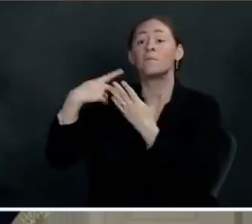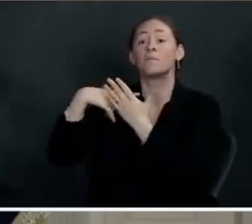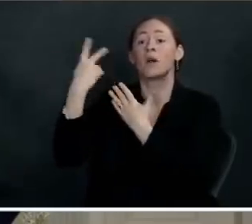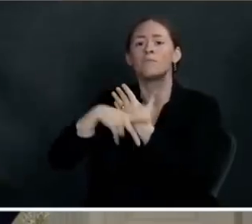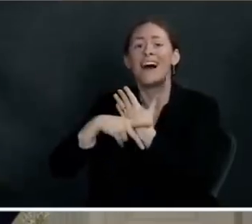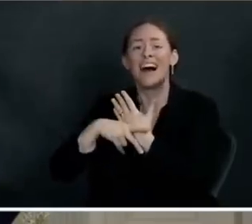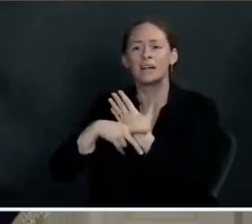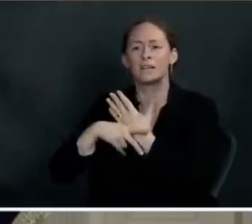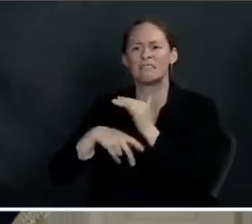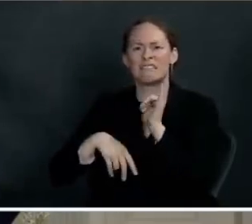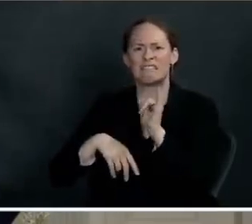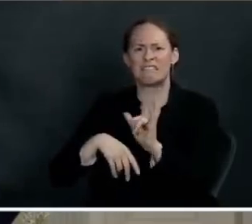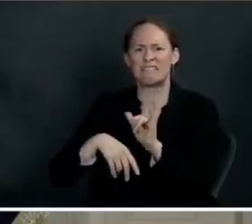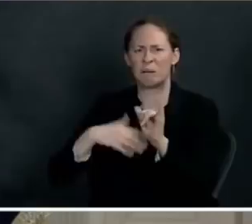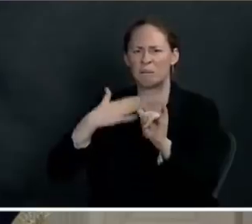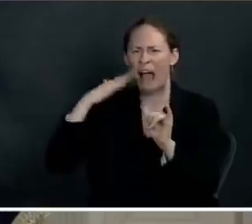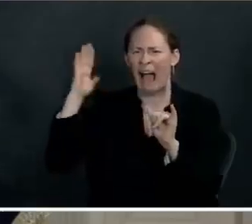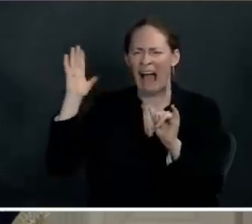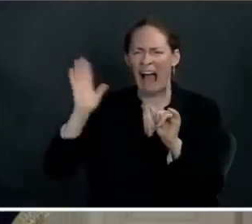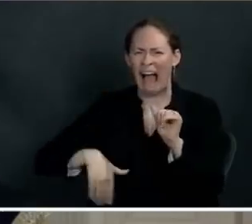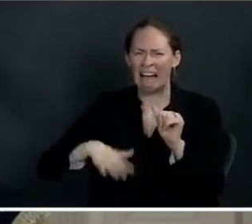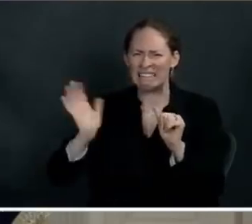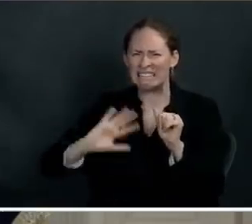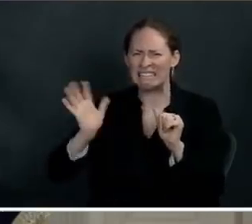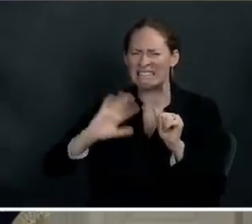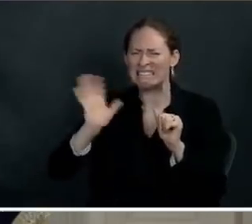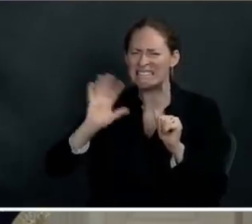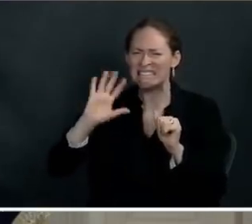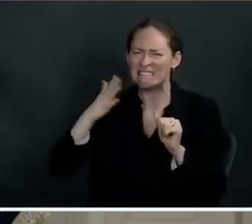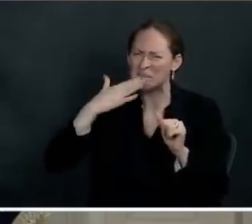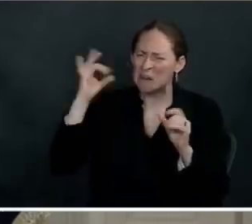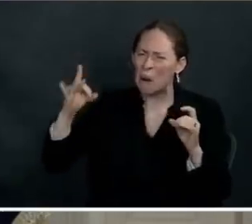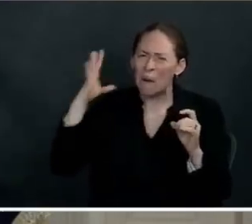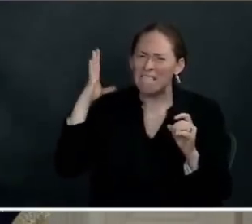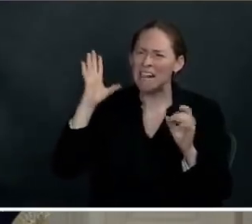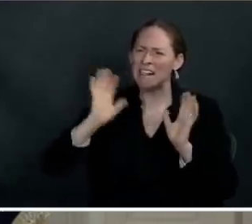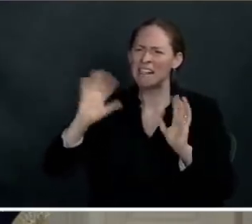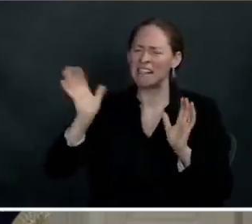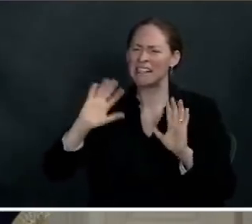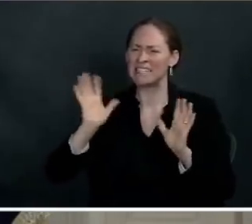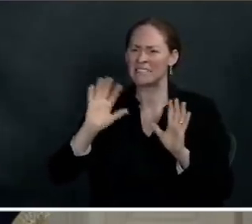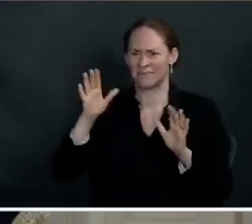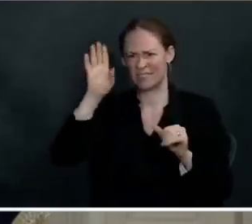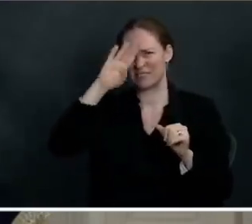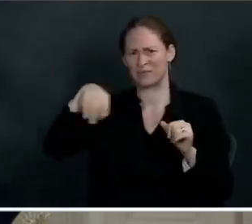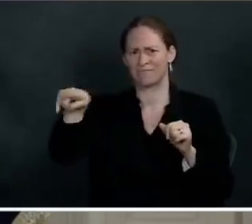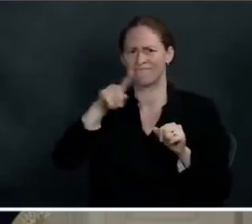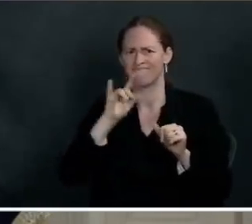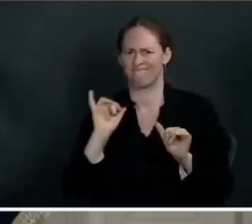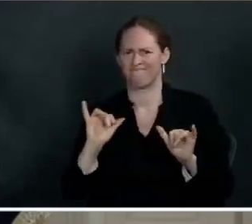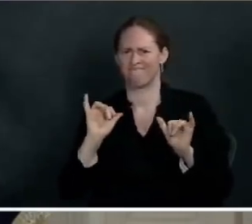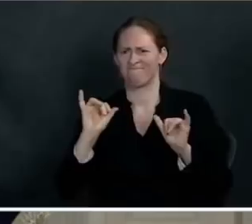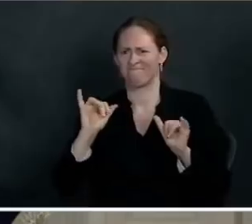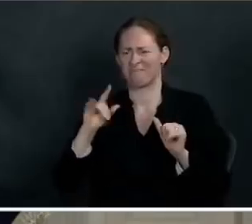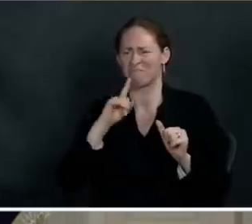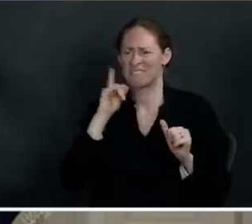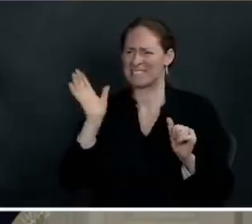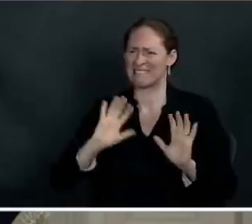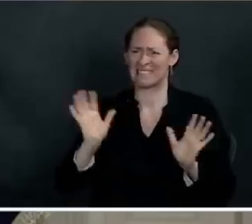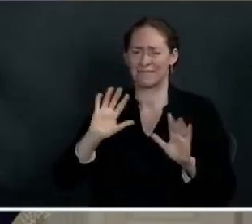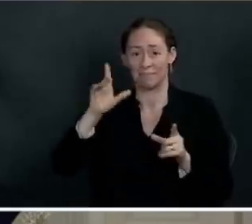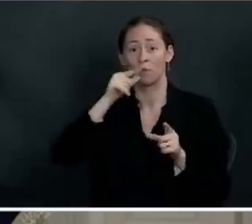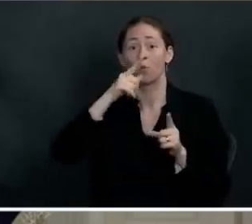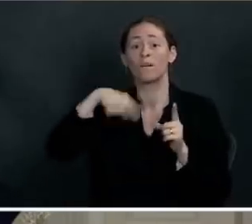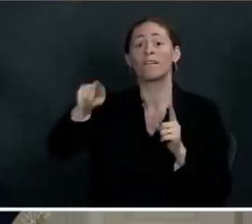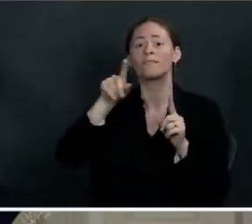expected. A lot of you follow this, and nobody is, I mean this sincerely, the press is the smartest group of people in town. You hone this